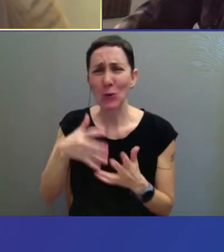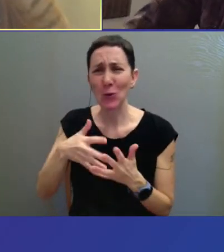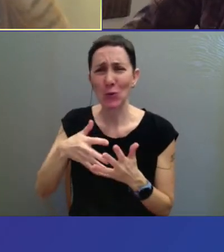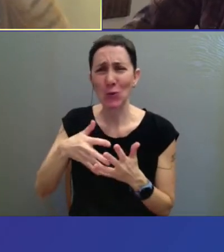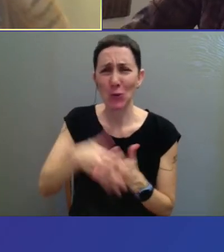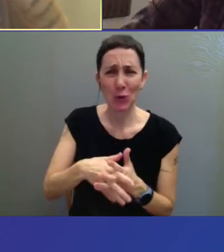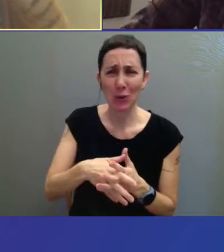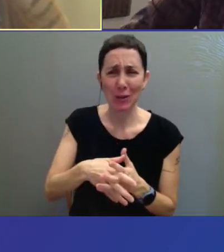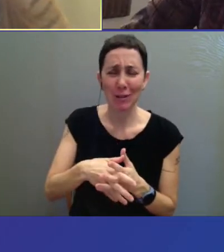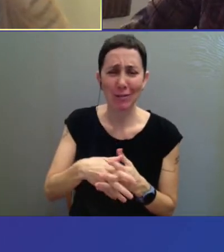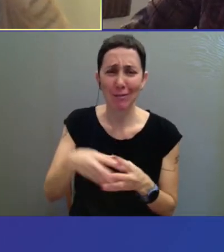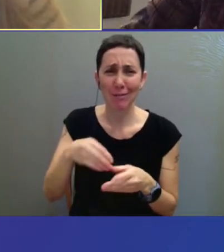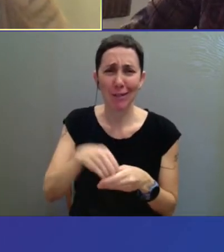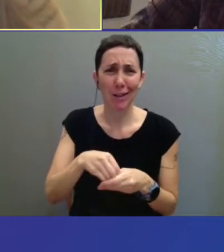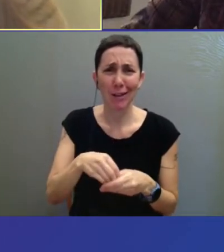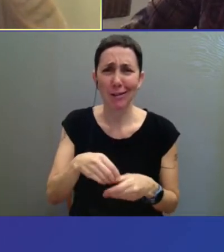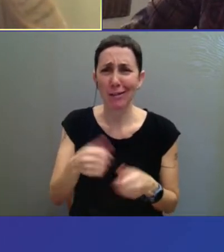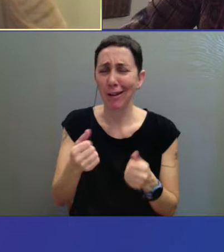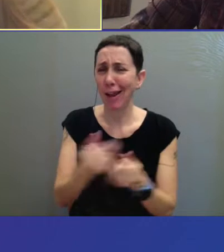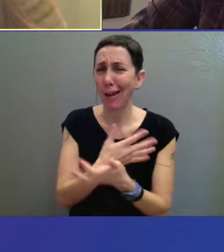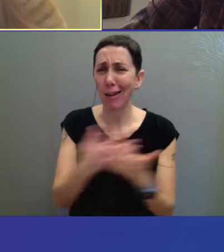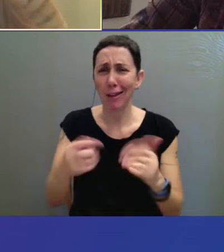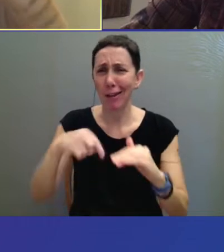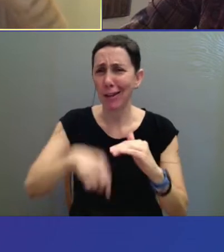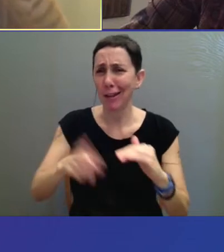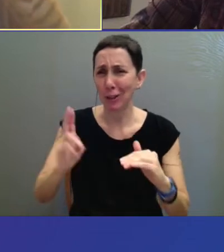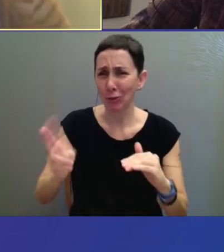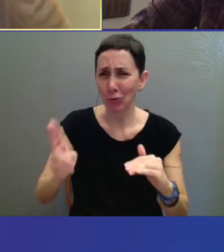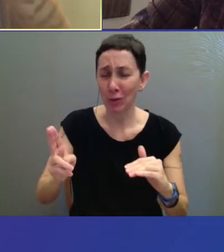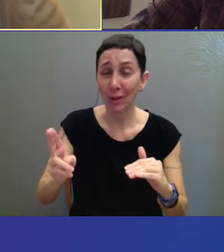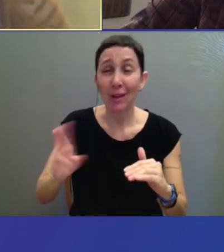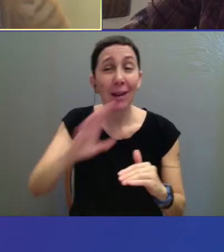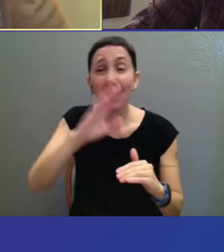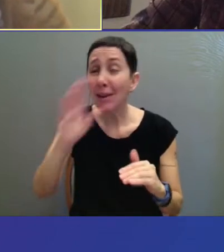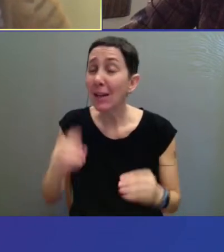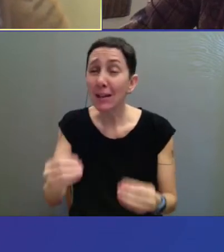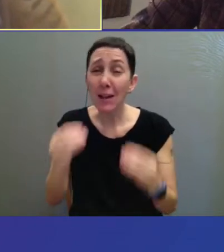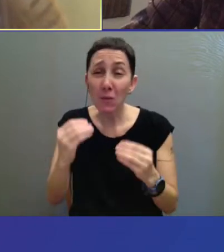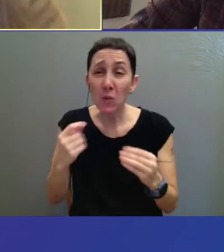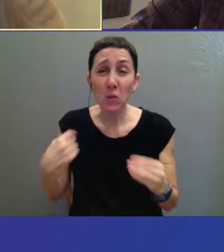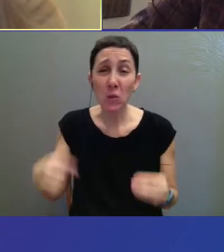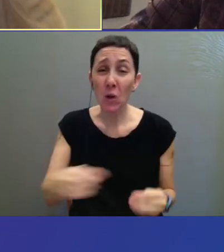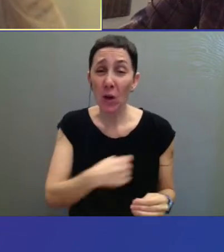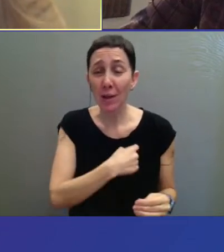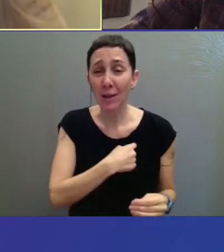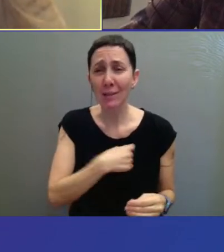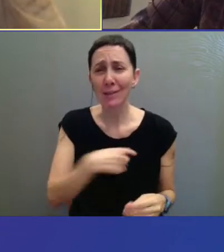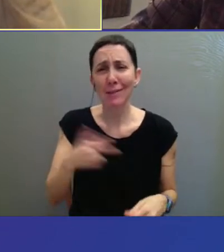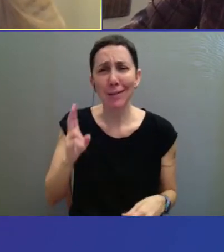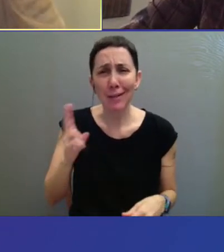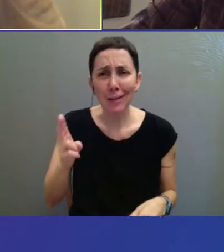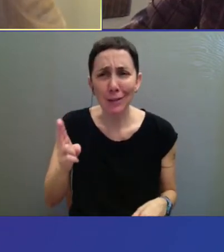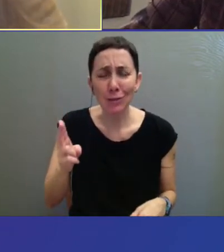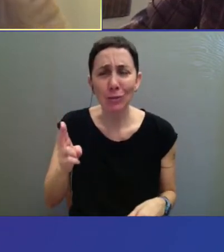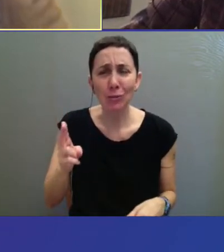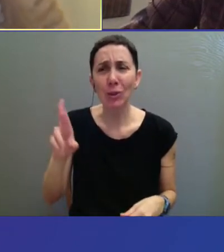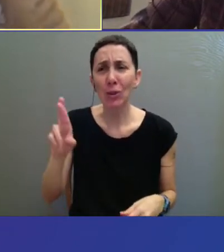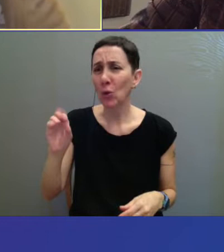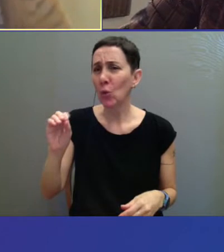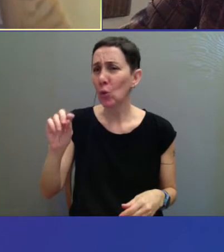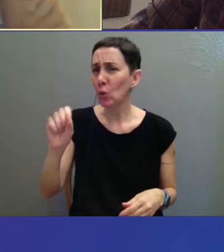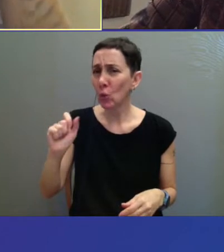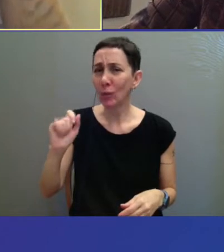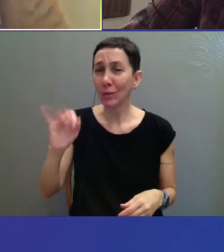anything. And we were never told the history or the roots of it all.